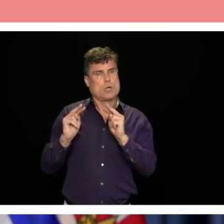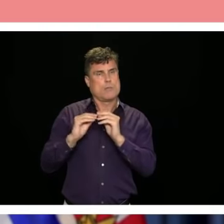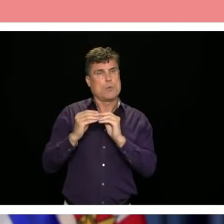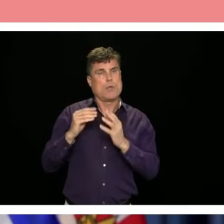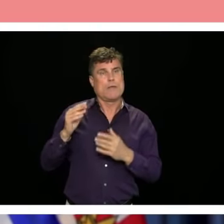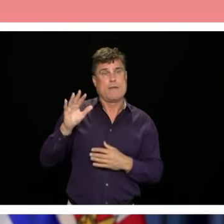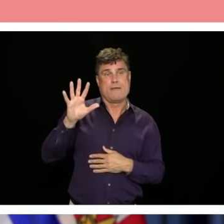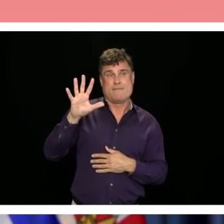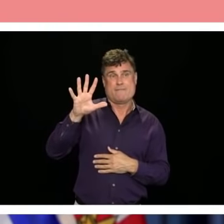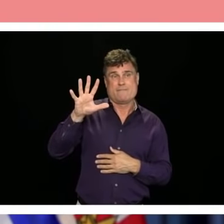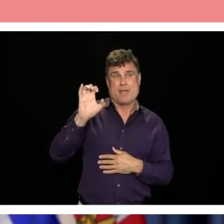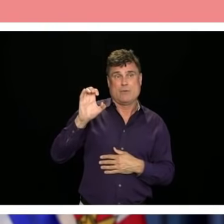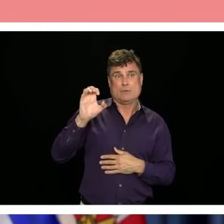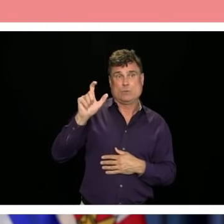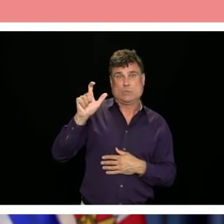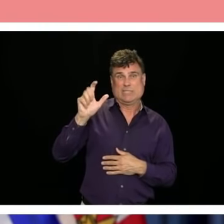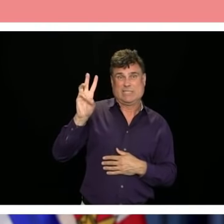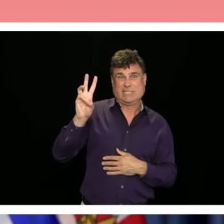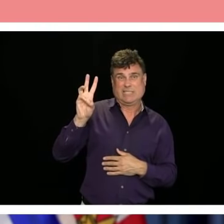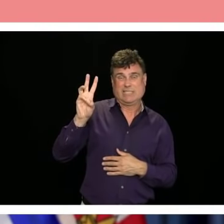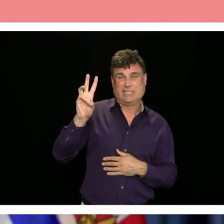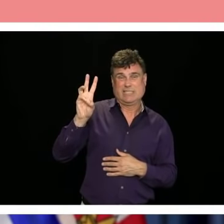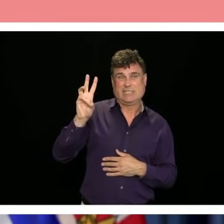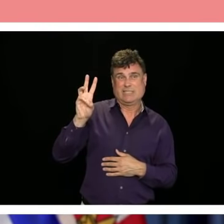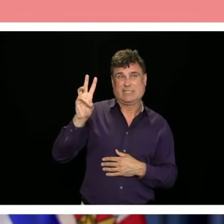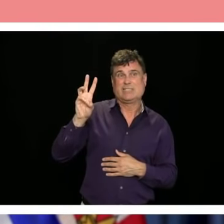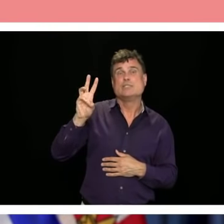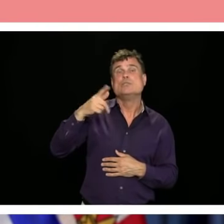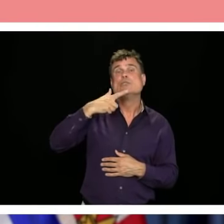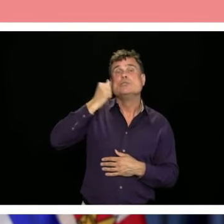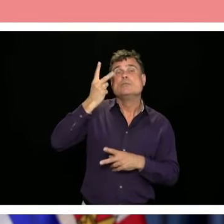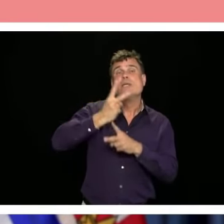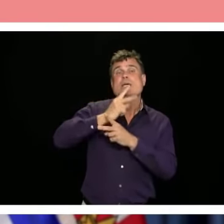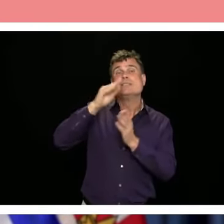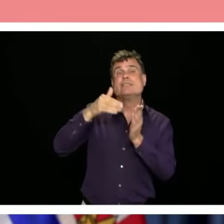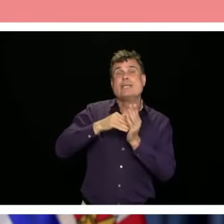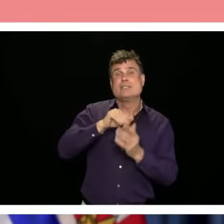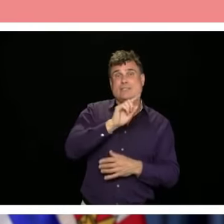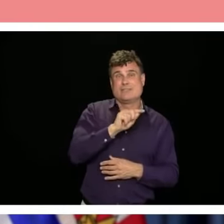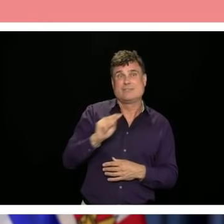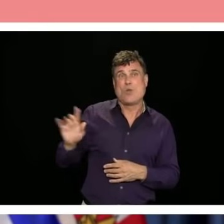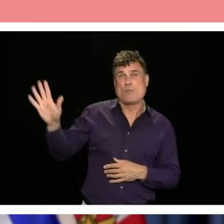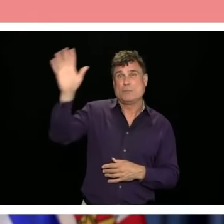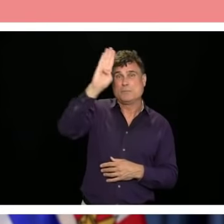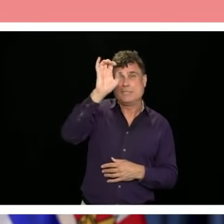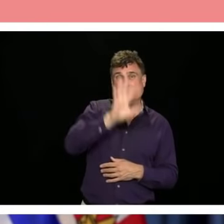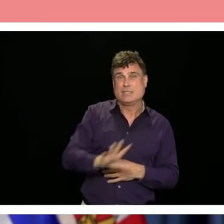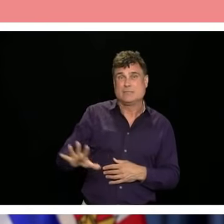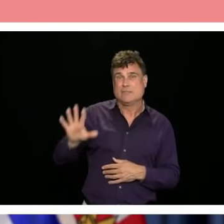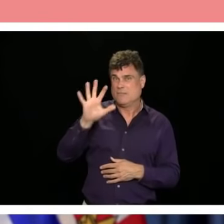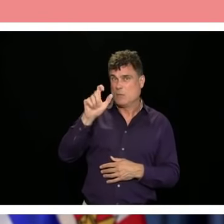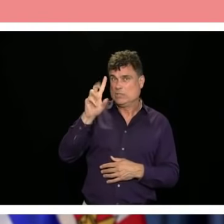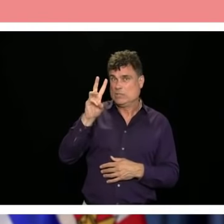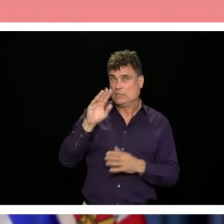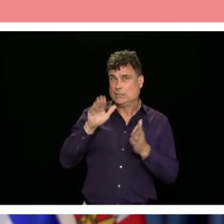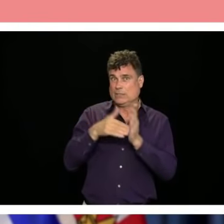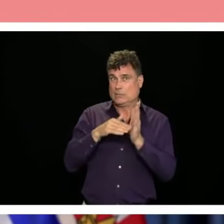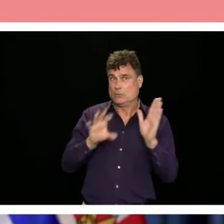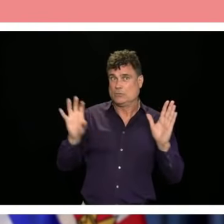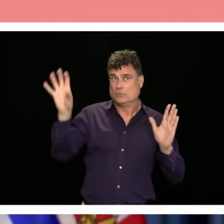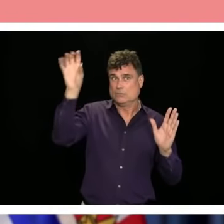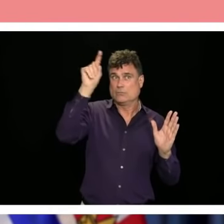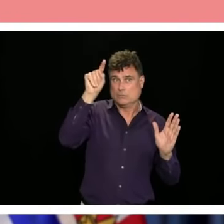I wanted to just briefly update you on the single site initiative. There is some slight change in the numbers